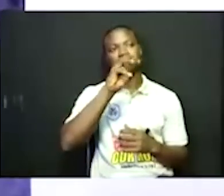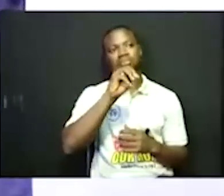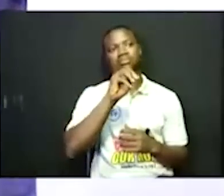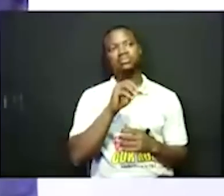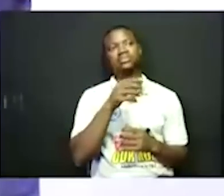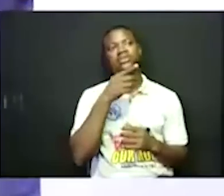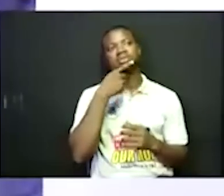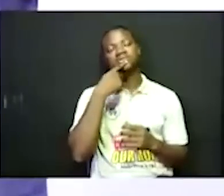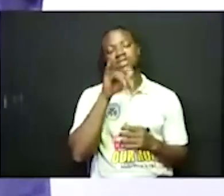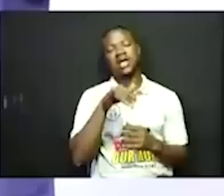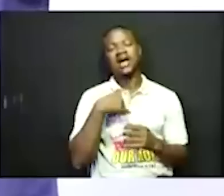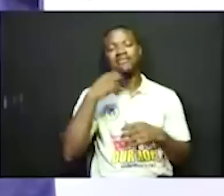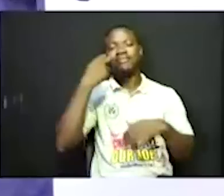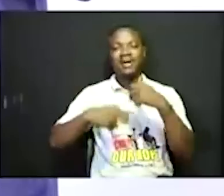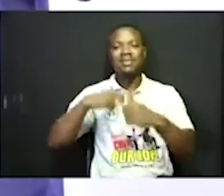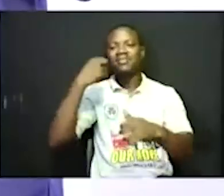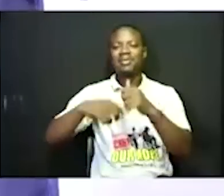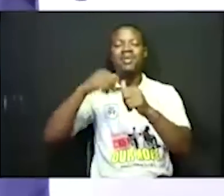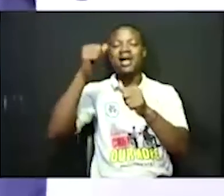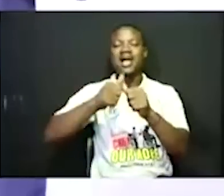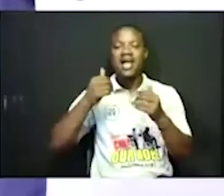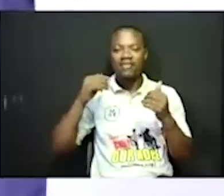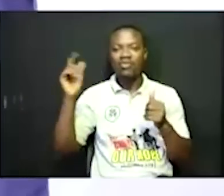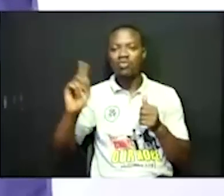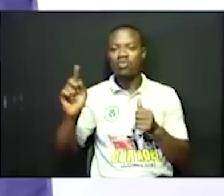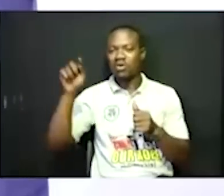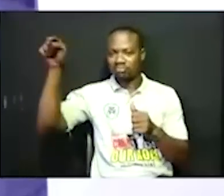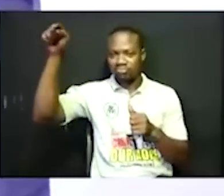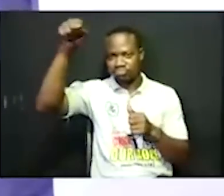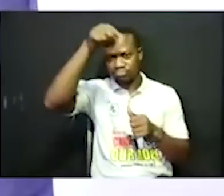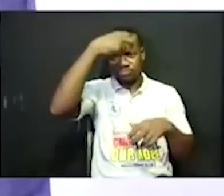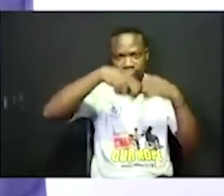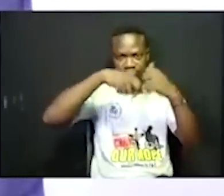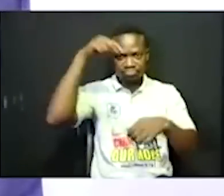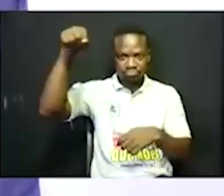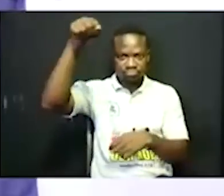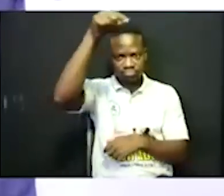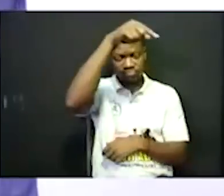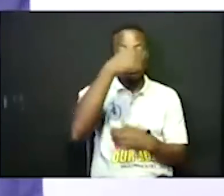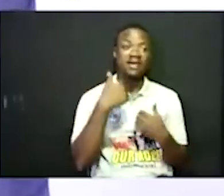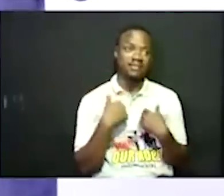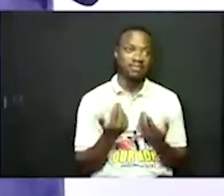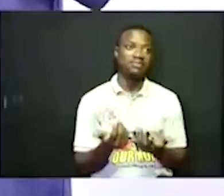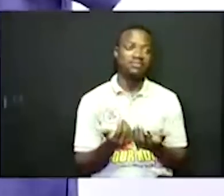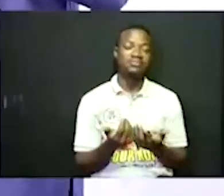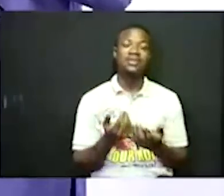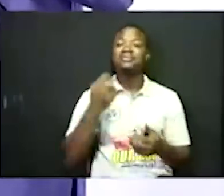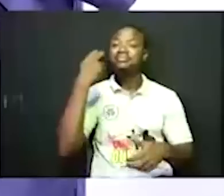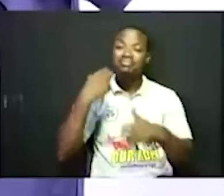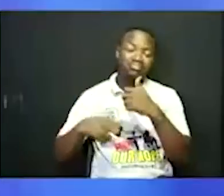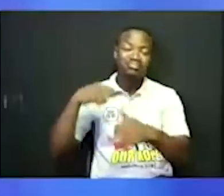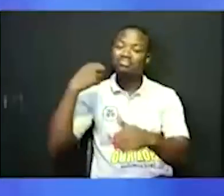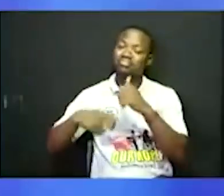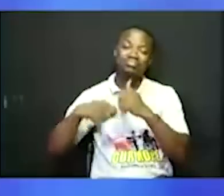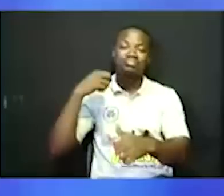said there are issues everywhere. Wa kan asem bi se wi ase wo we nsem pi na wo mu. There are issues.